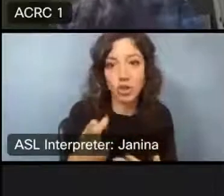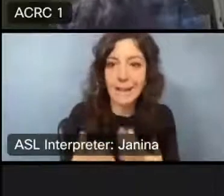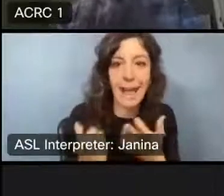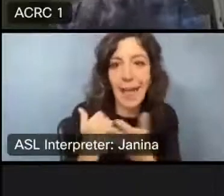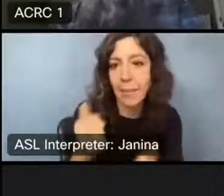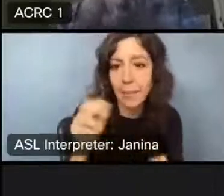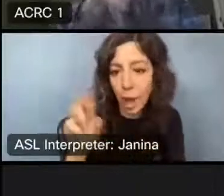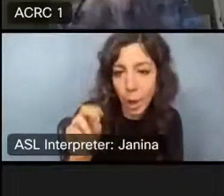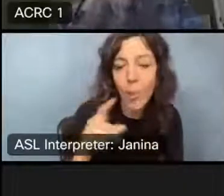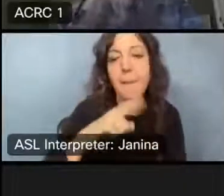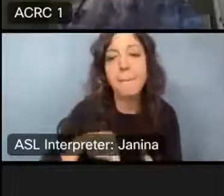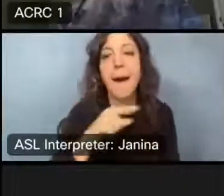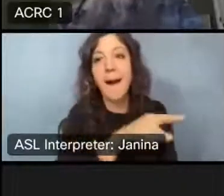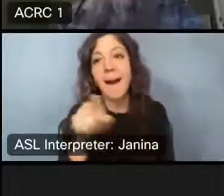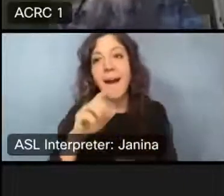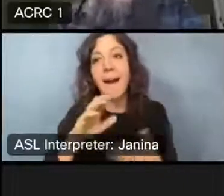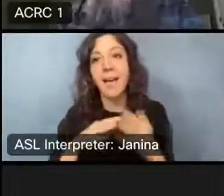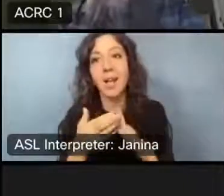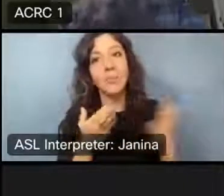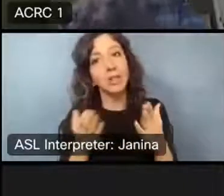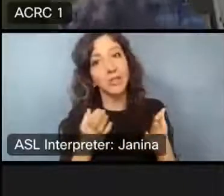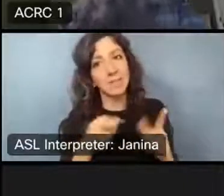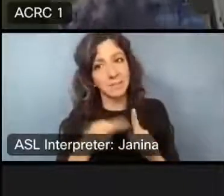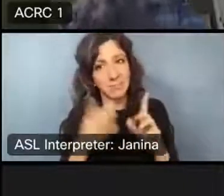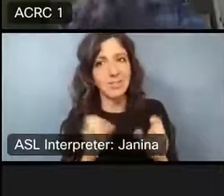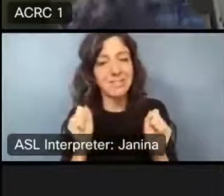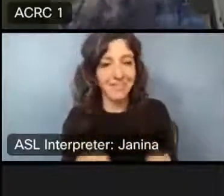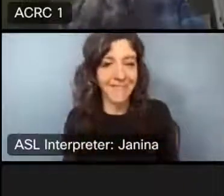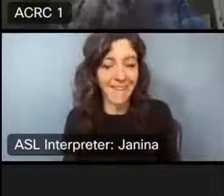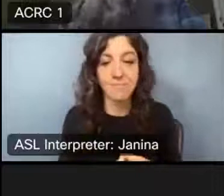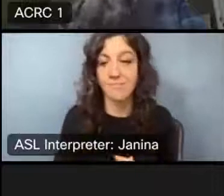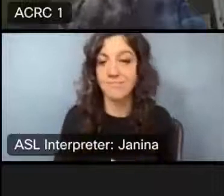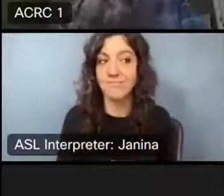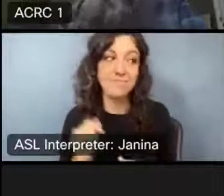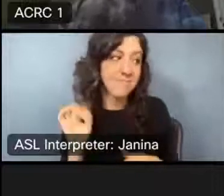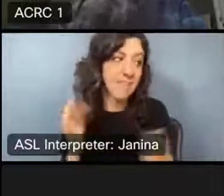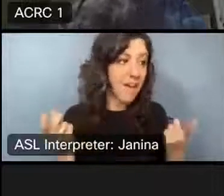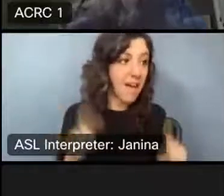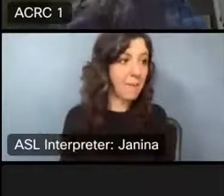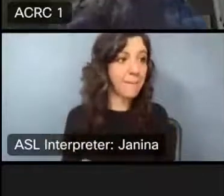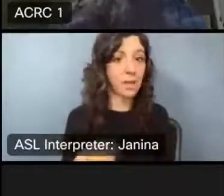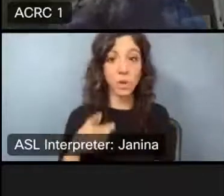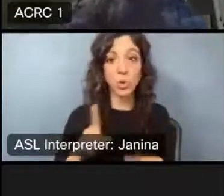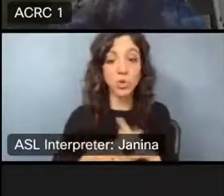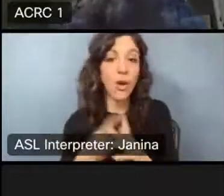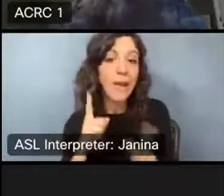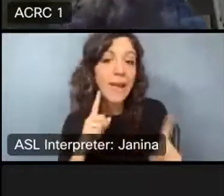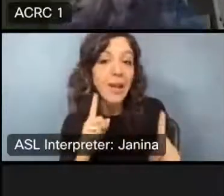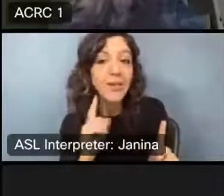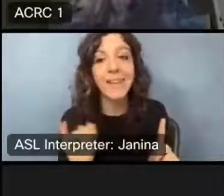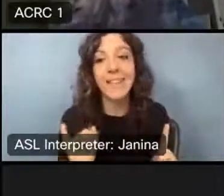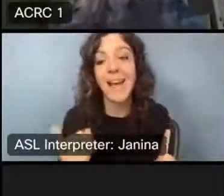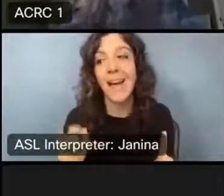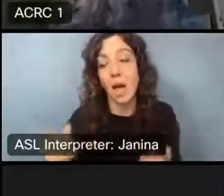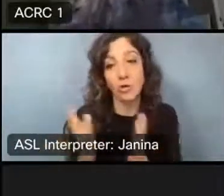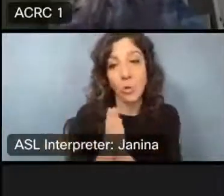our community services specialists certainly can. And if, for example, you start hearing like the request for